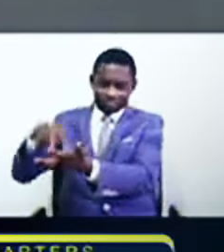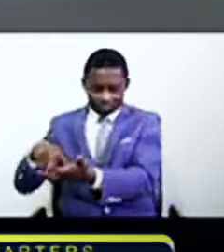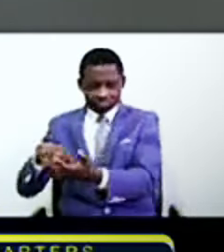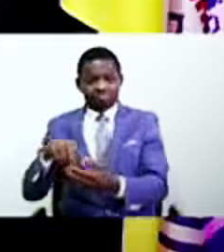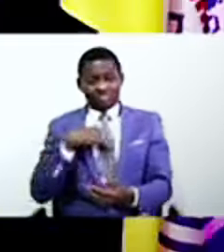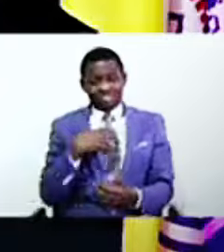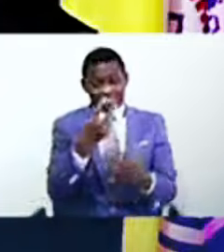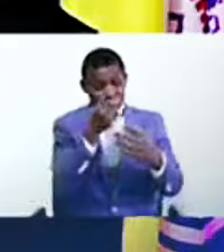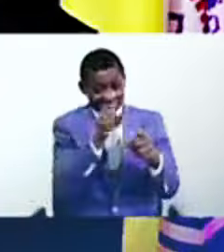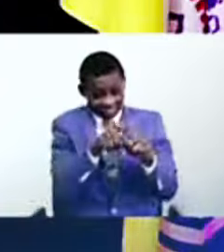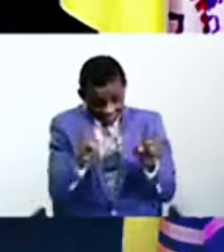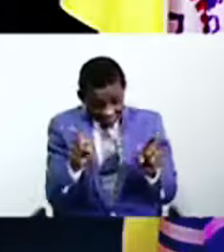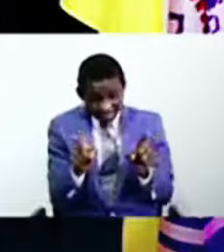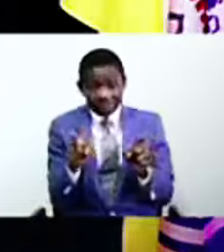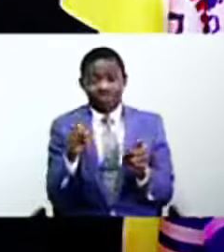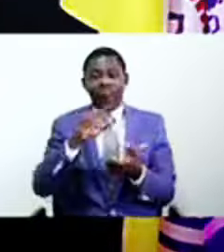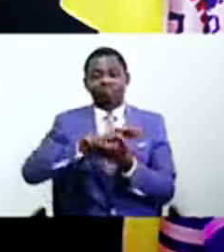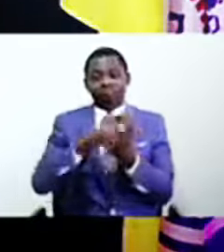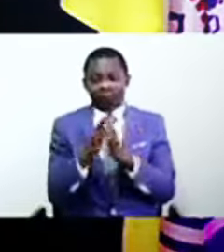Not how long